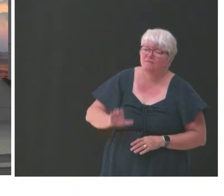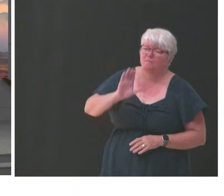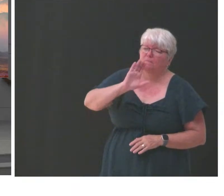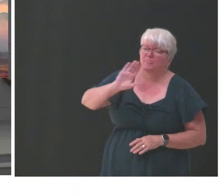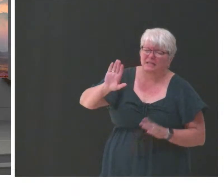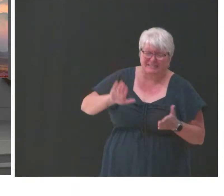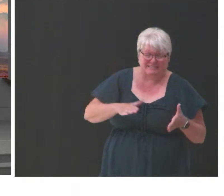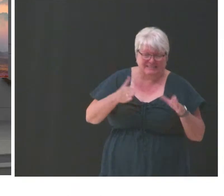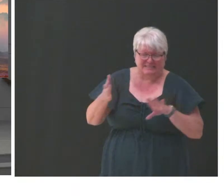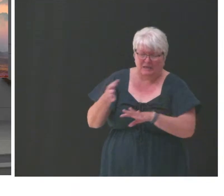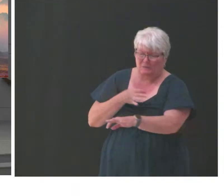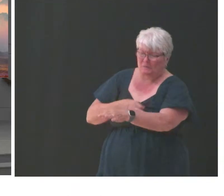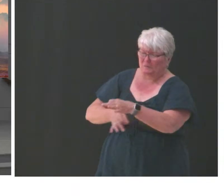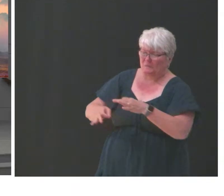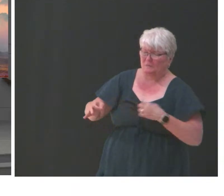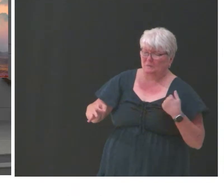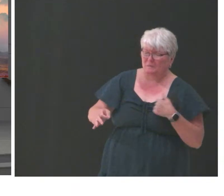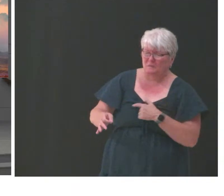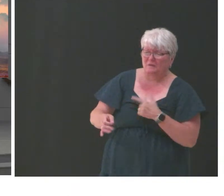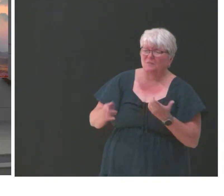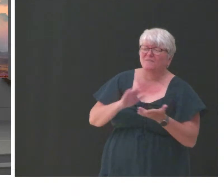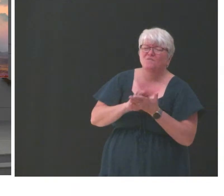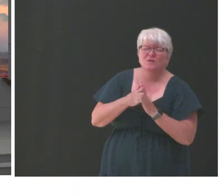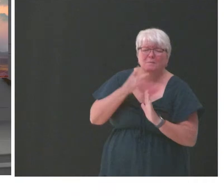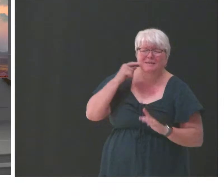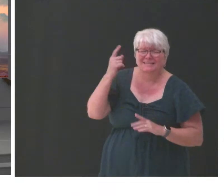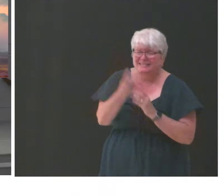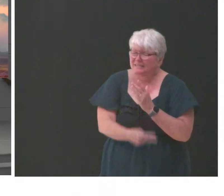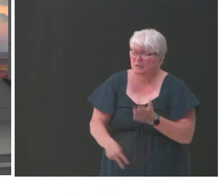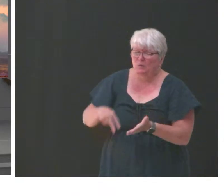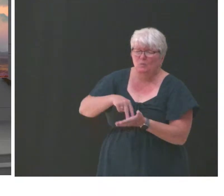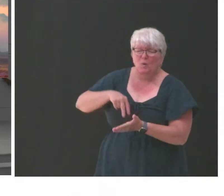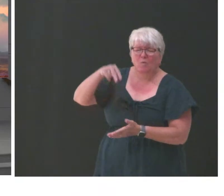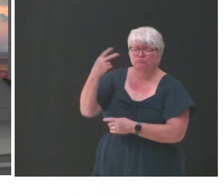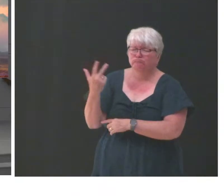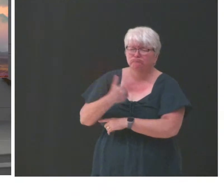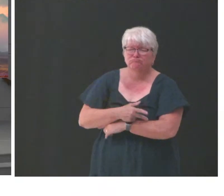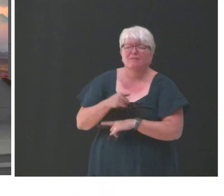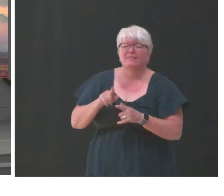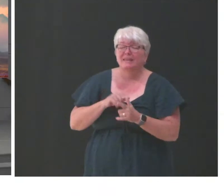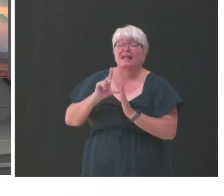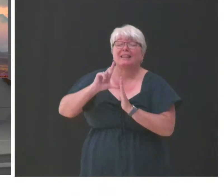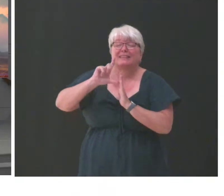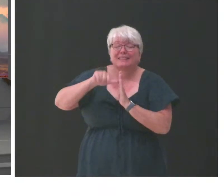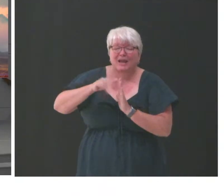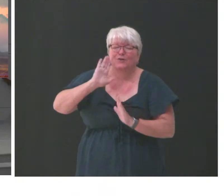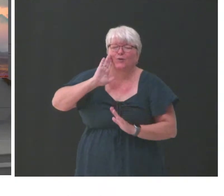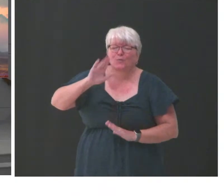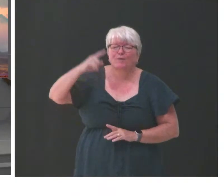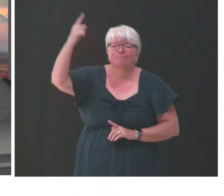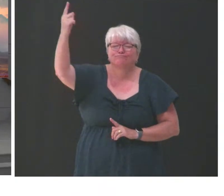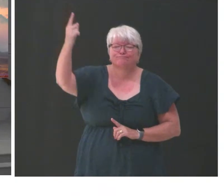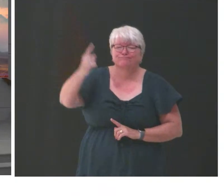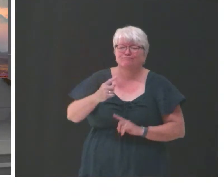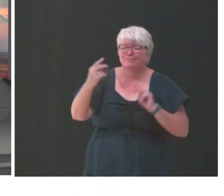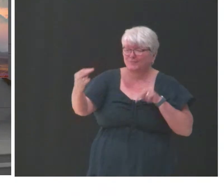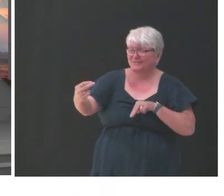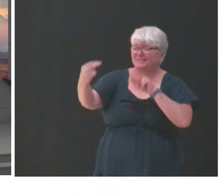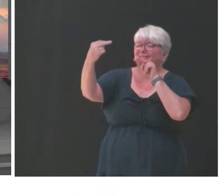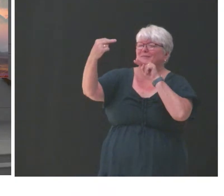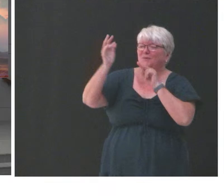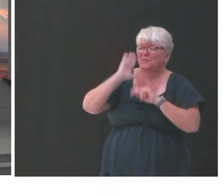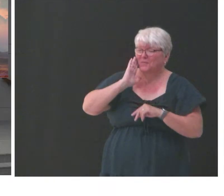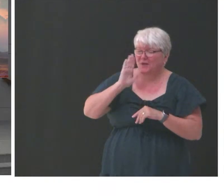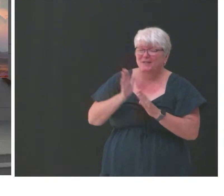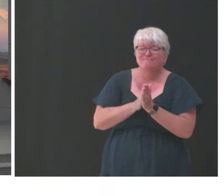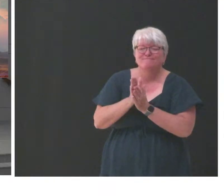that he died in our place, that we're forgiven because of him, that he rose 3 days later, and God, one day we'll see you. We